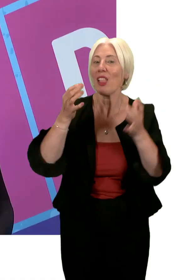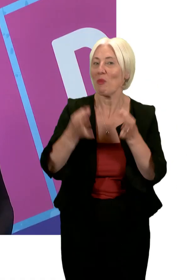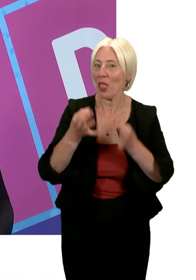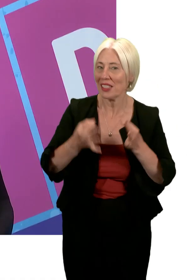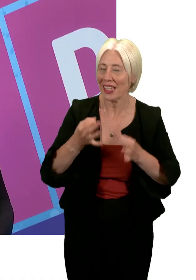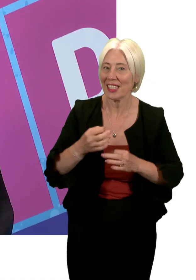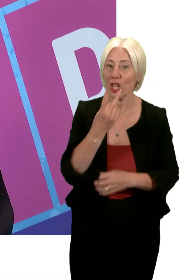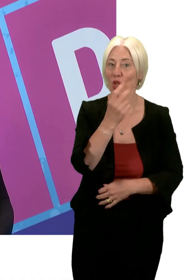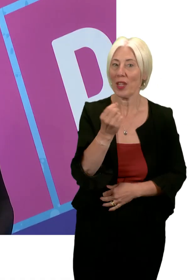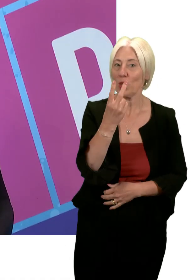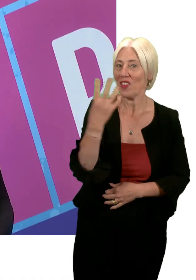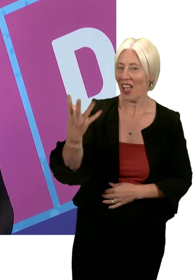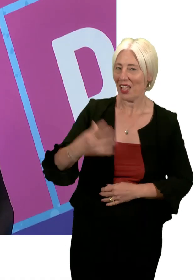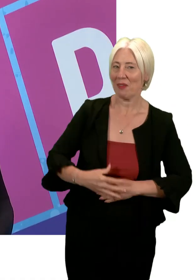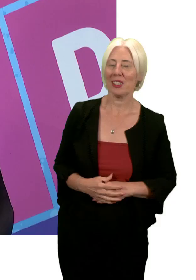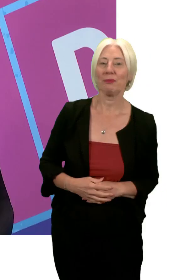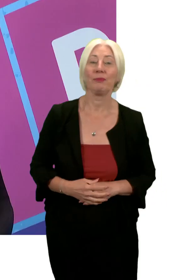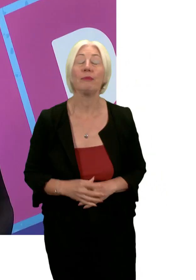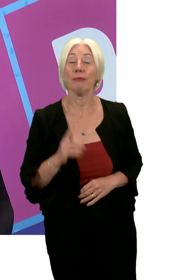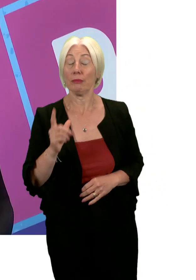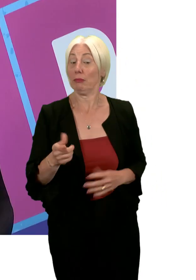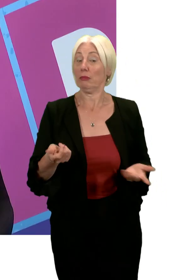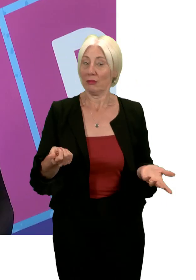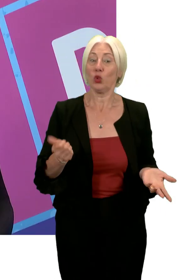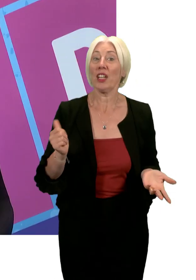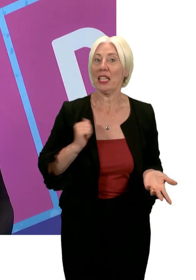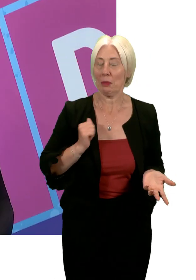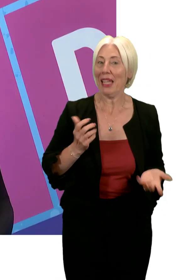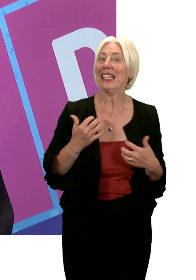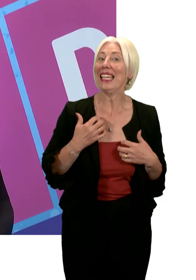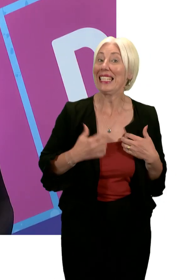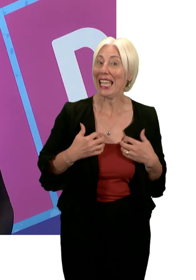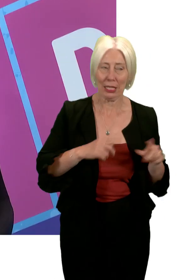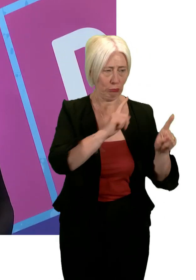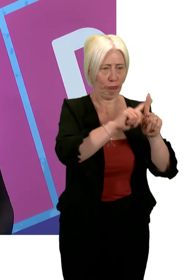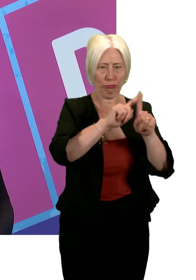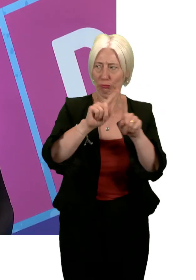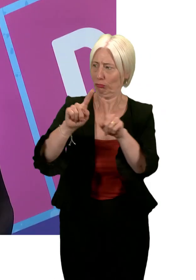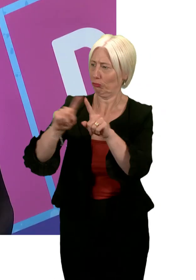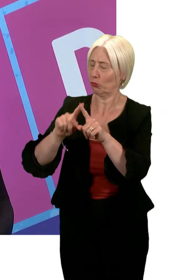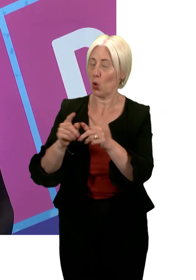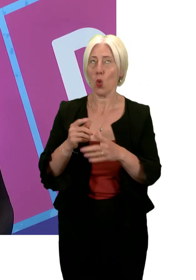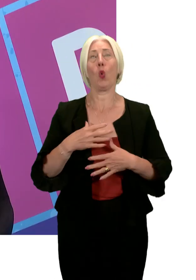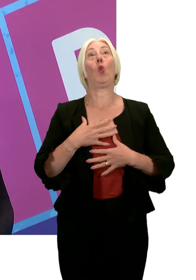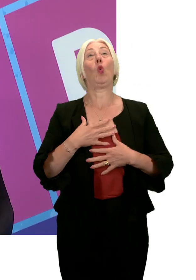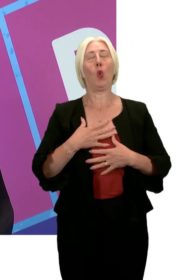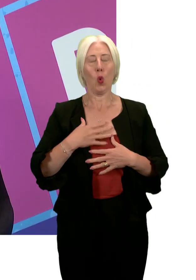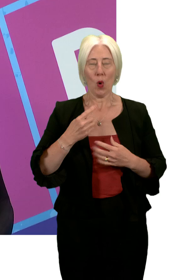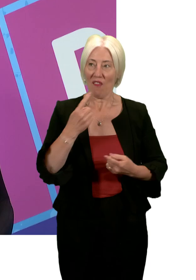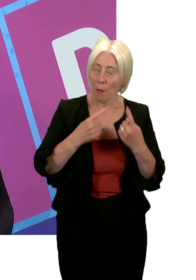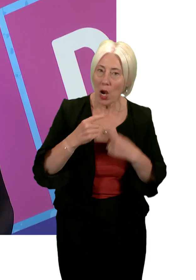Politics 2025, where you can expect an exciting range of provoking and inspiring and